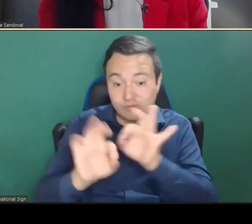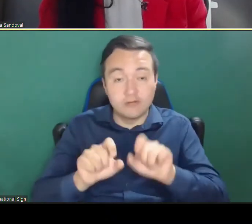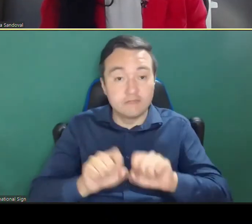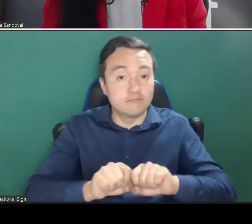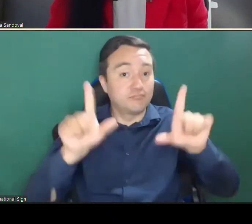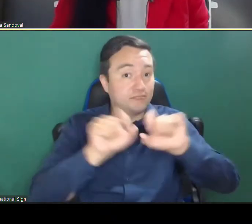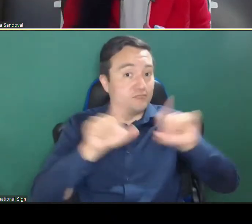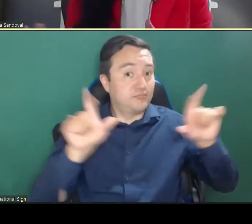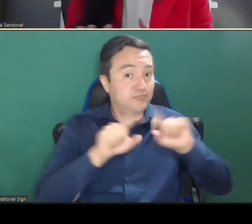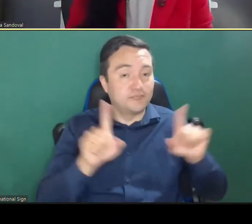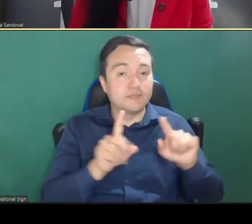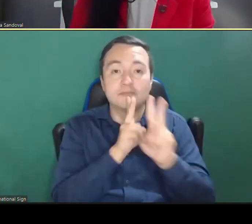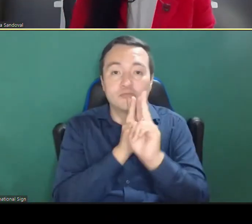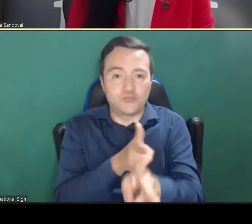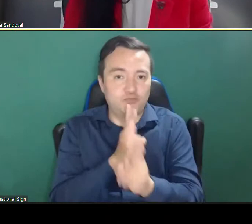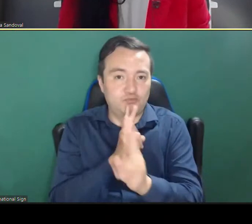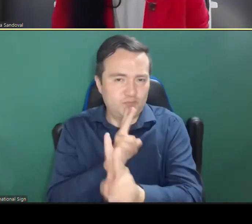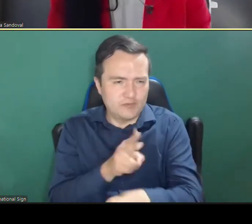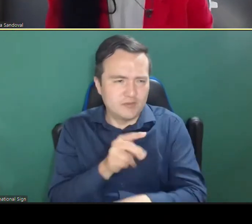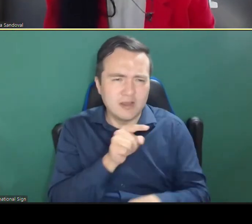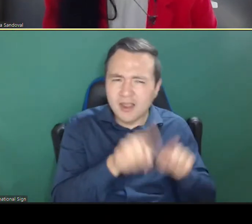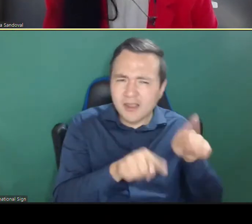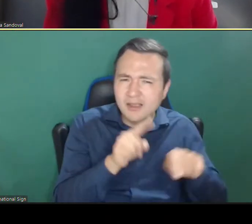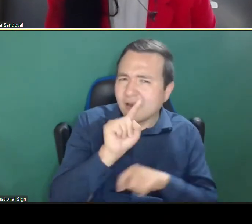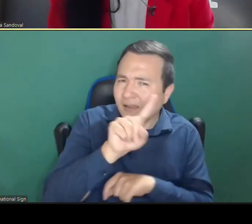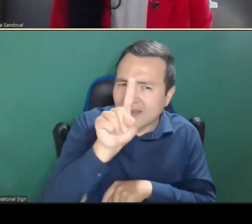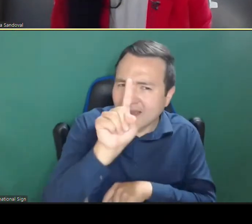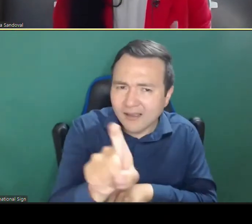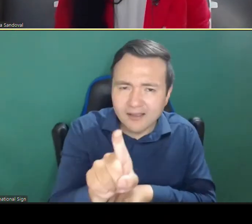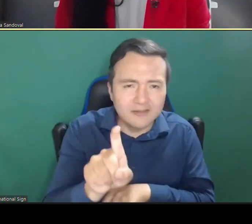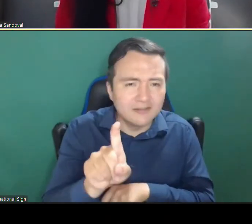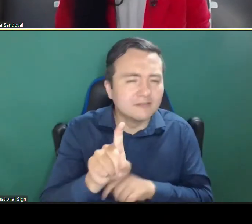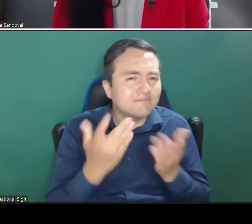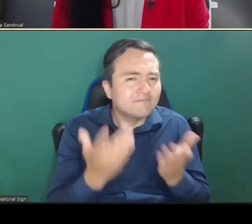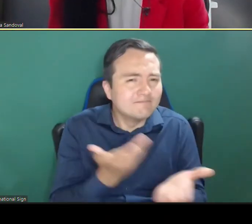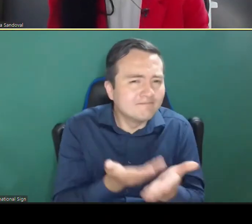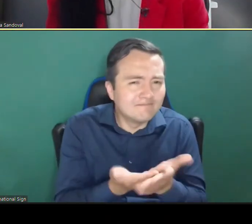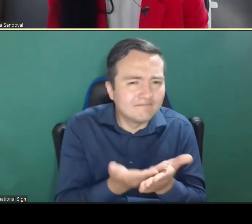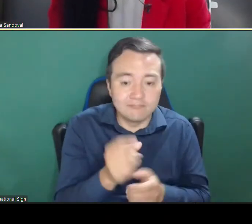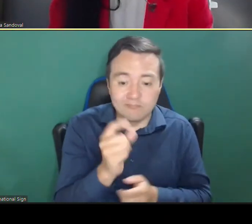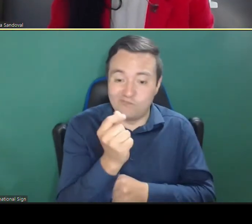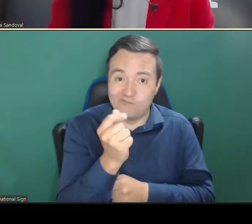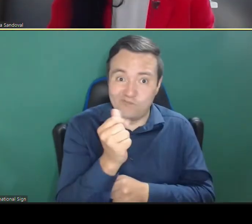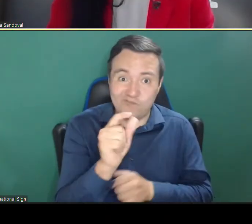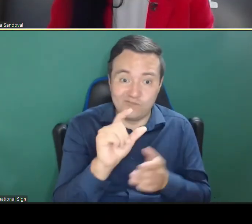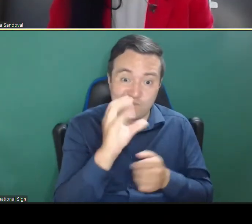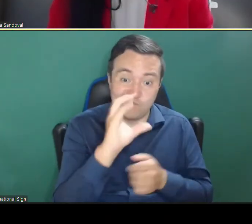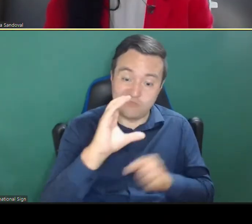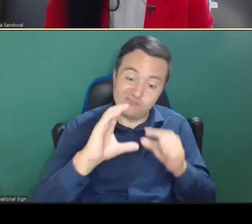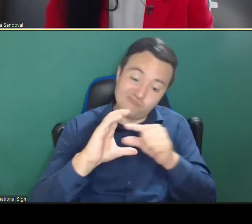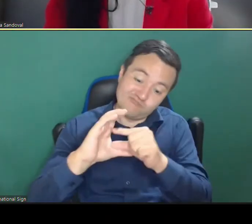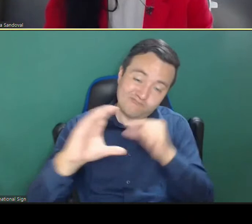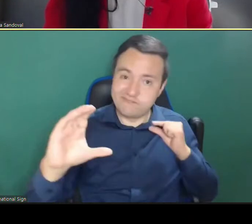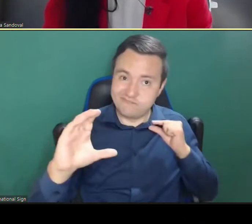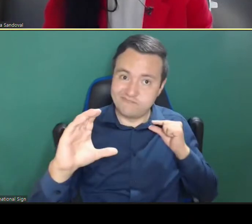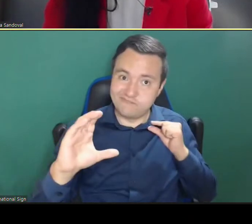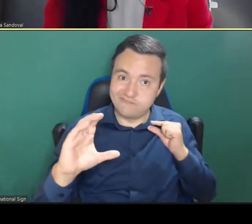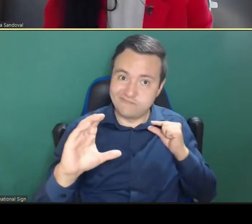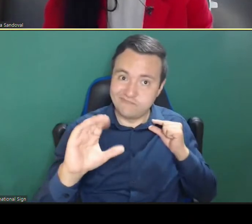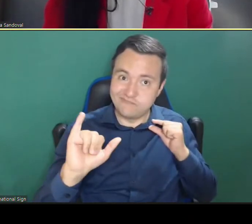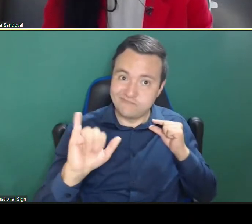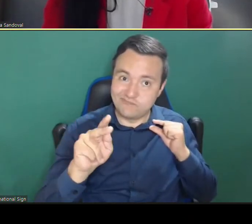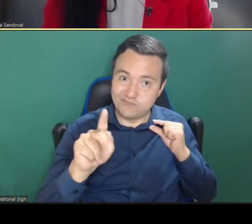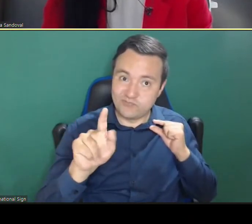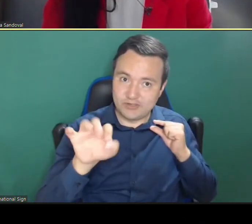to respond. First, the question about taxation specifically. And of course, we do see